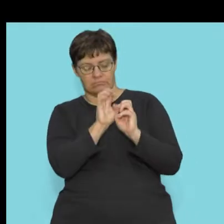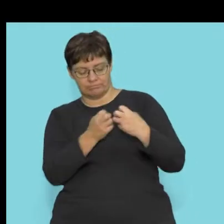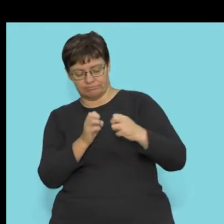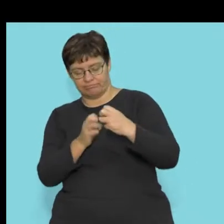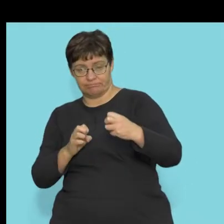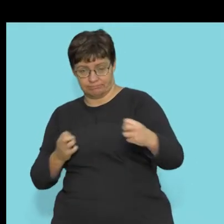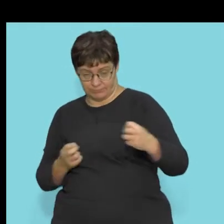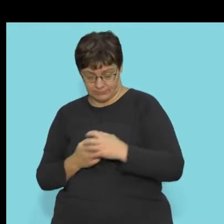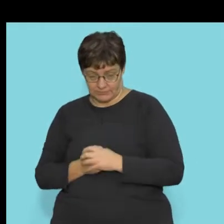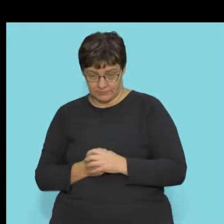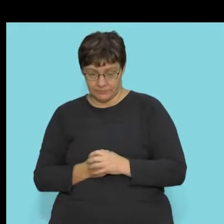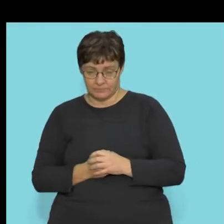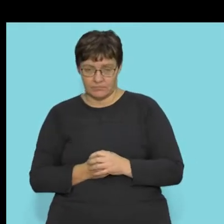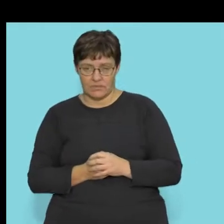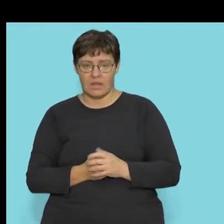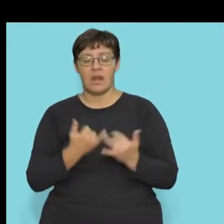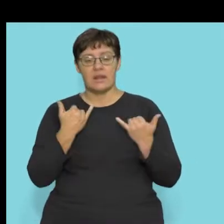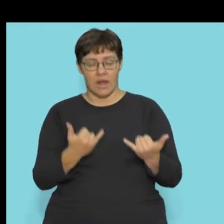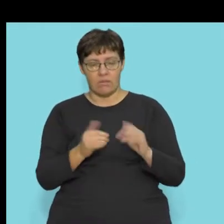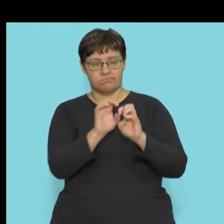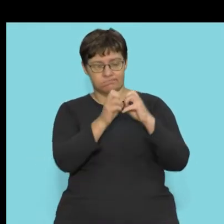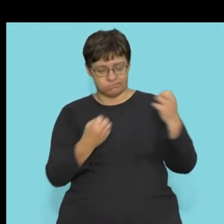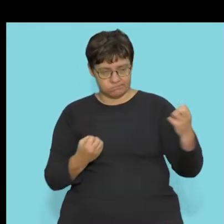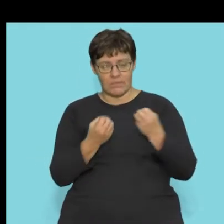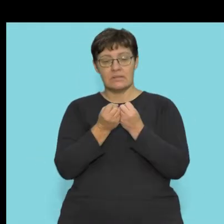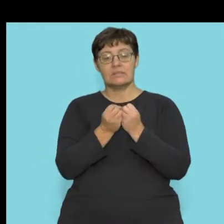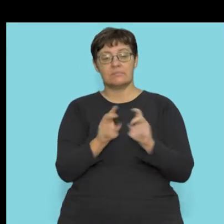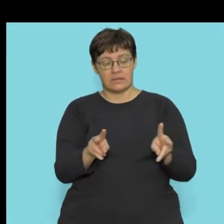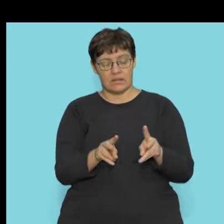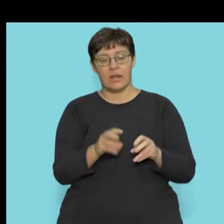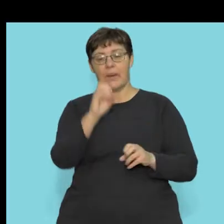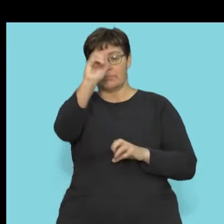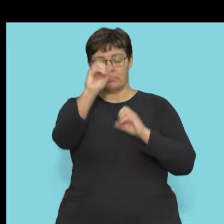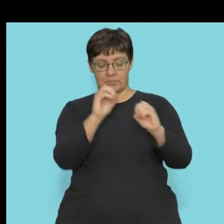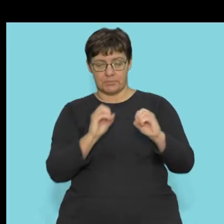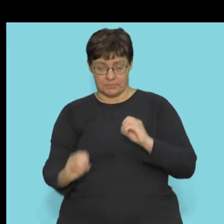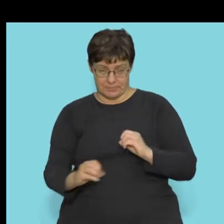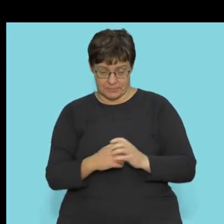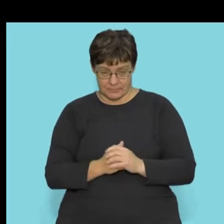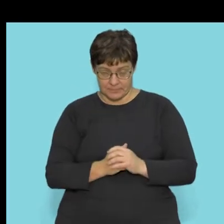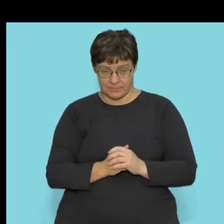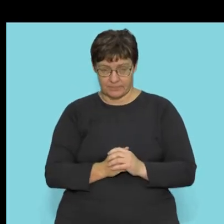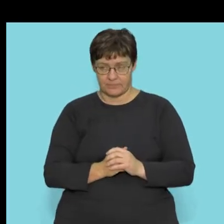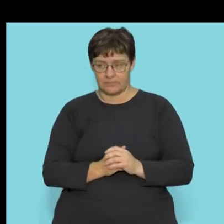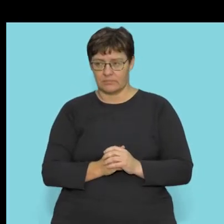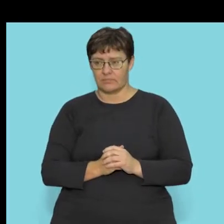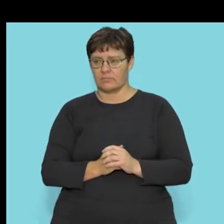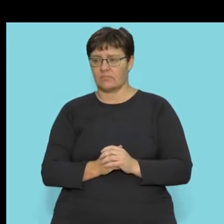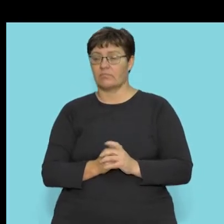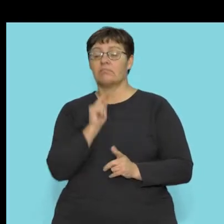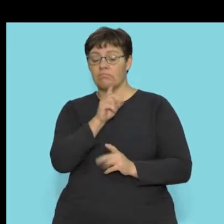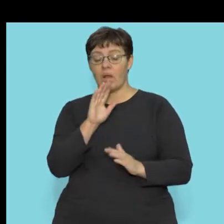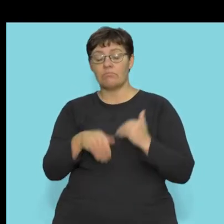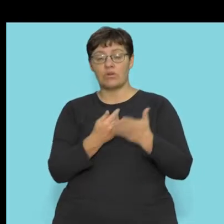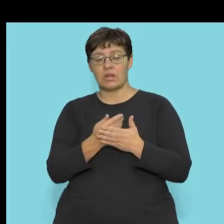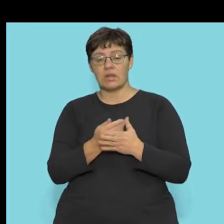to breakdown or splitting. So the glucose is broken or split into smaller molecules. And